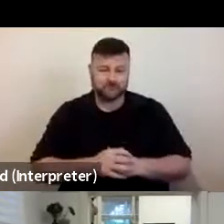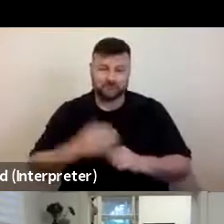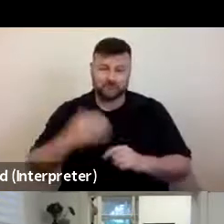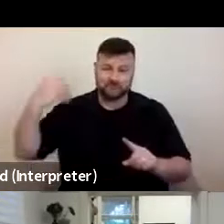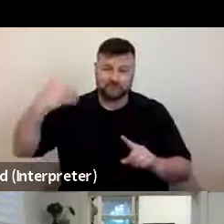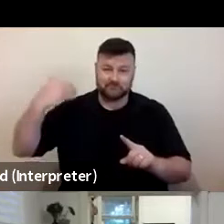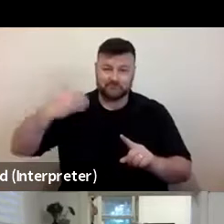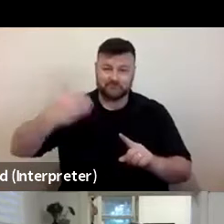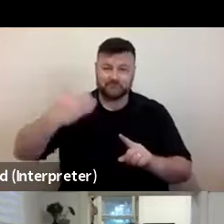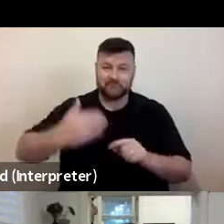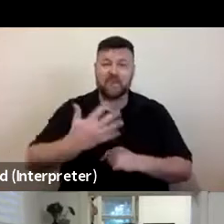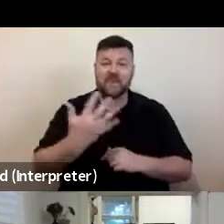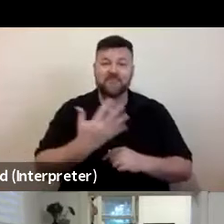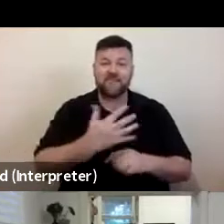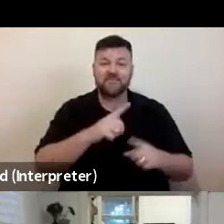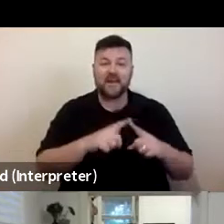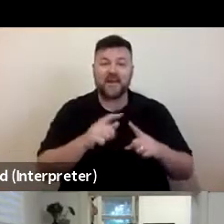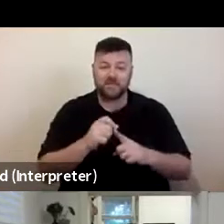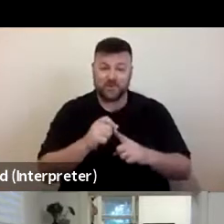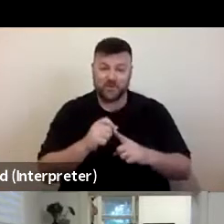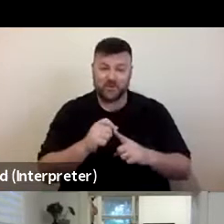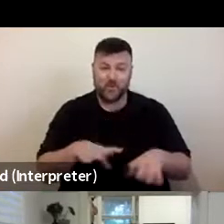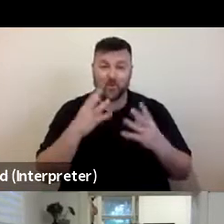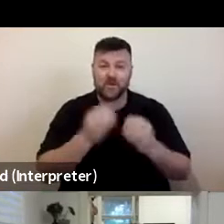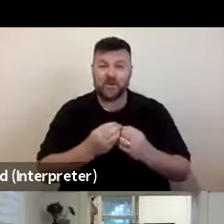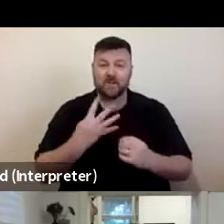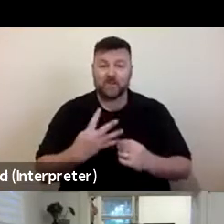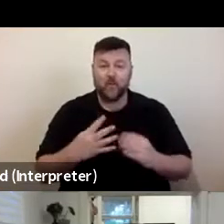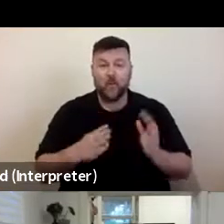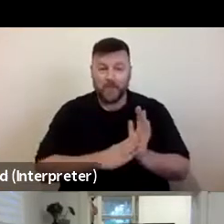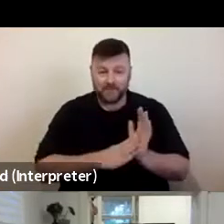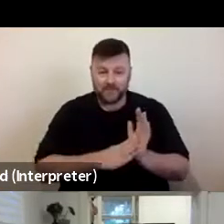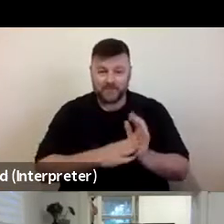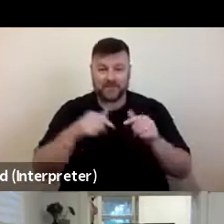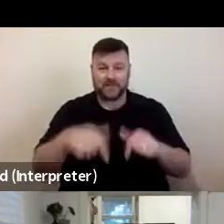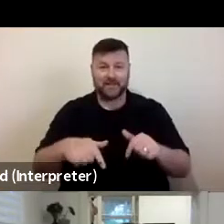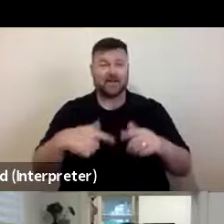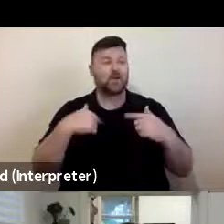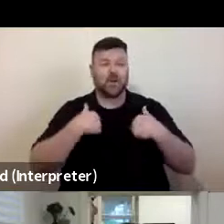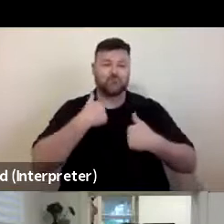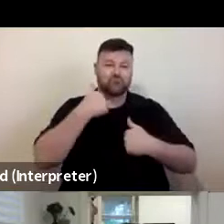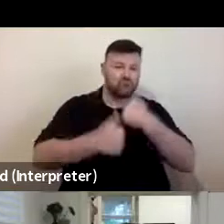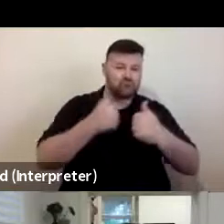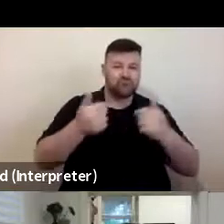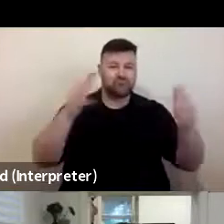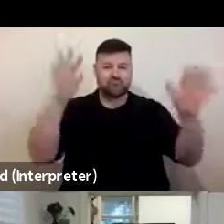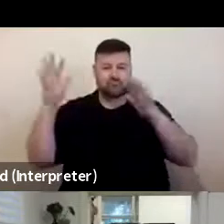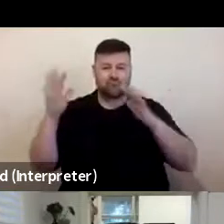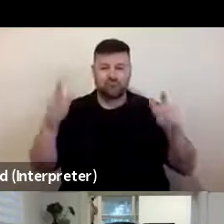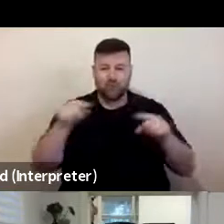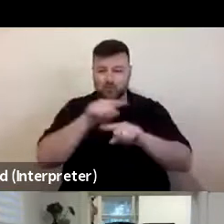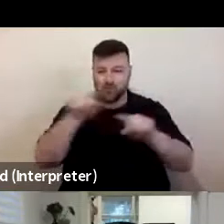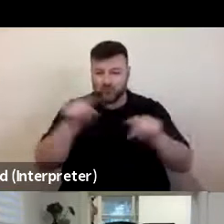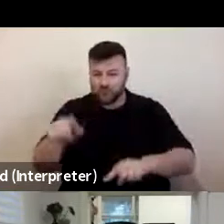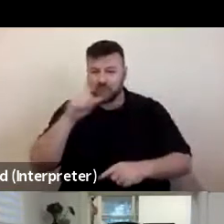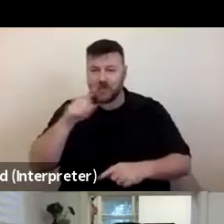and 4 months later, here we are celebrating the wonderful digital experts, innovators and thought leaders that have kindly given